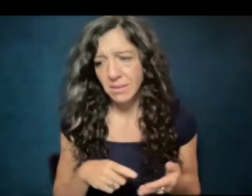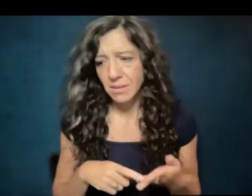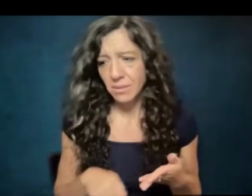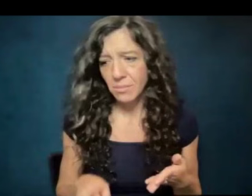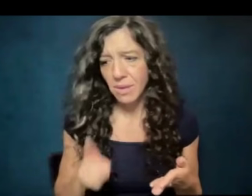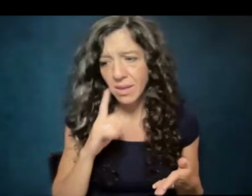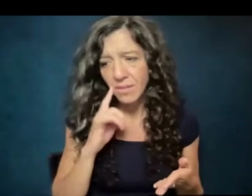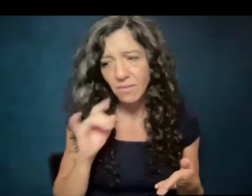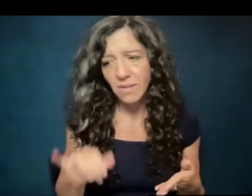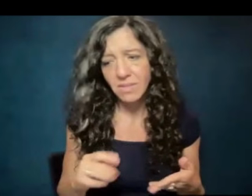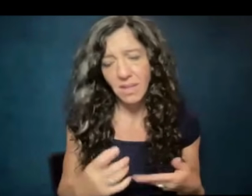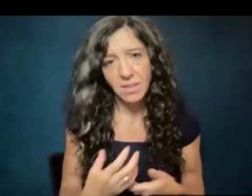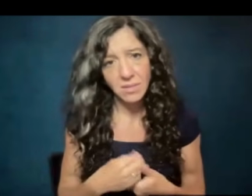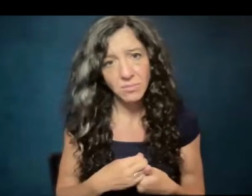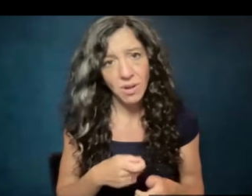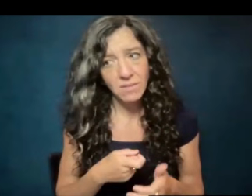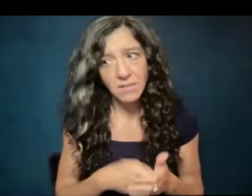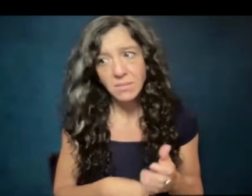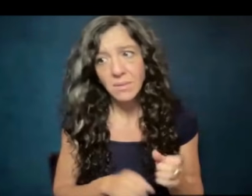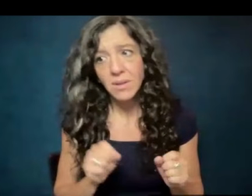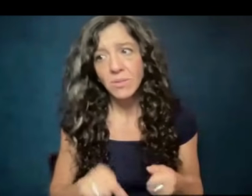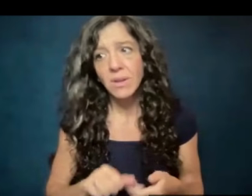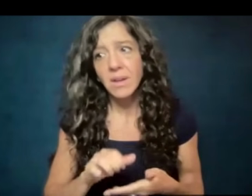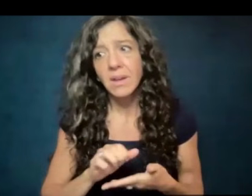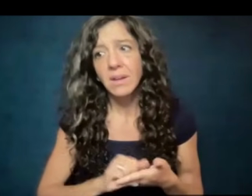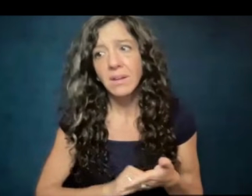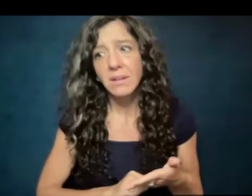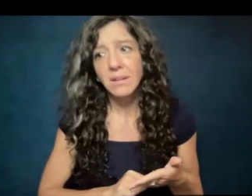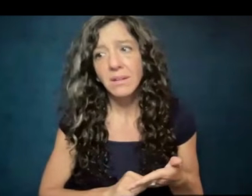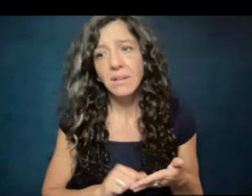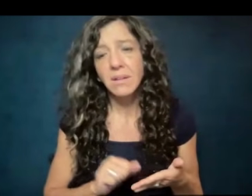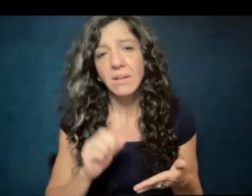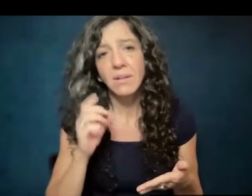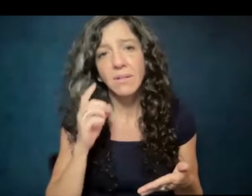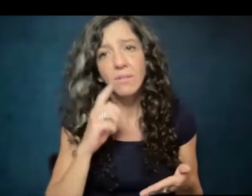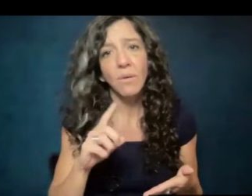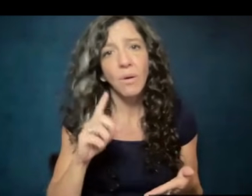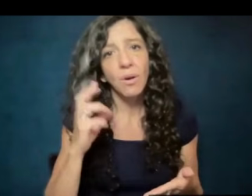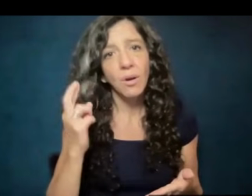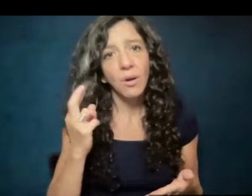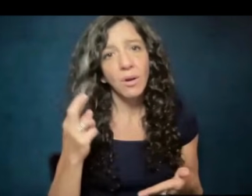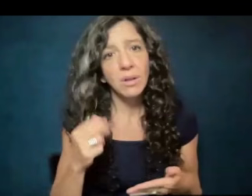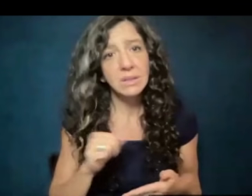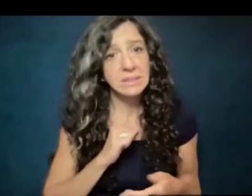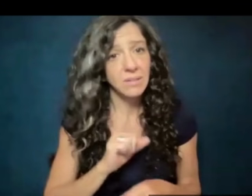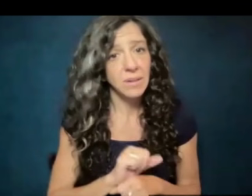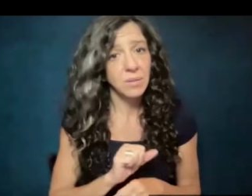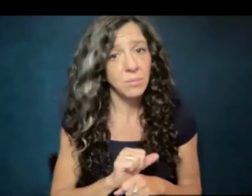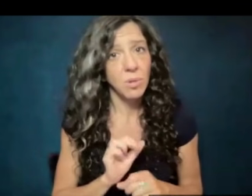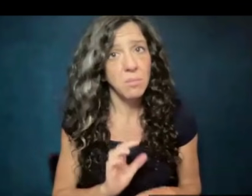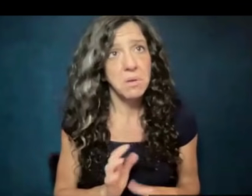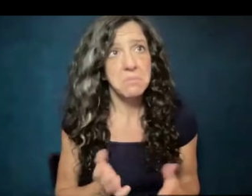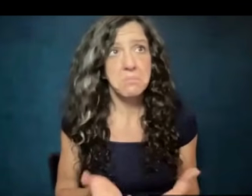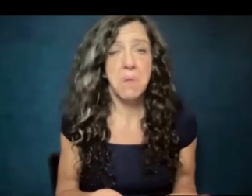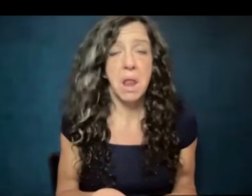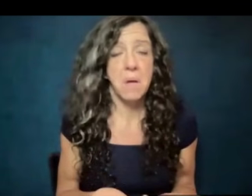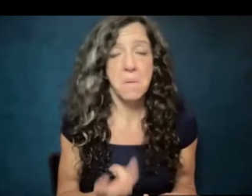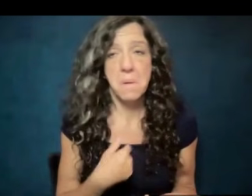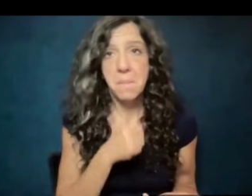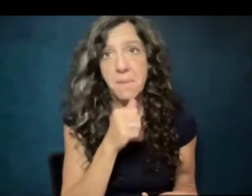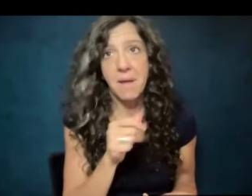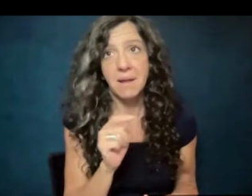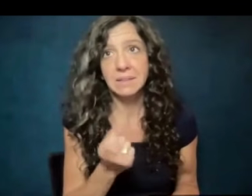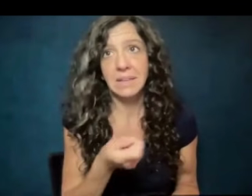of expense that can be deducted for purposes of self-employment? That is a good question. I'm not a tax expert, so